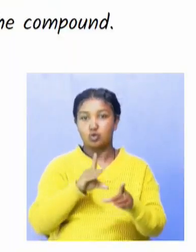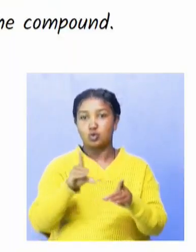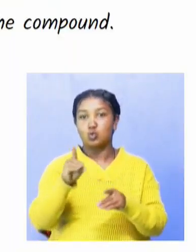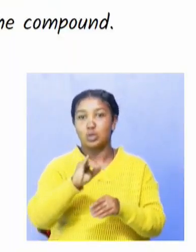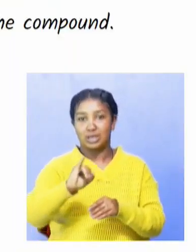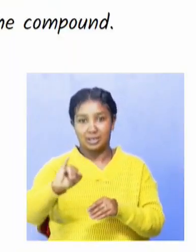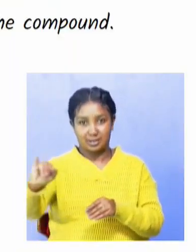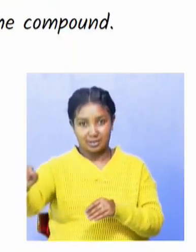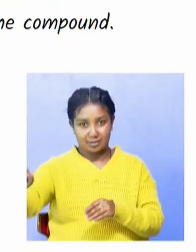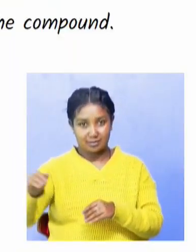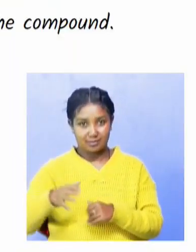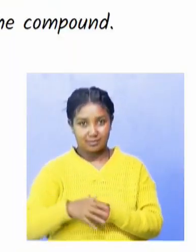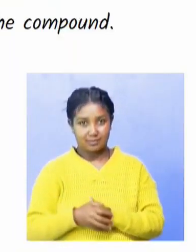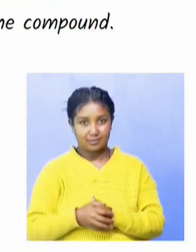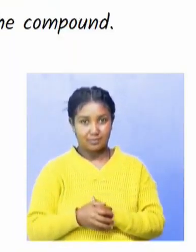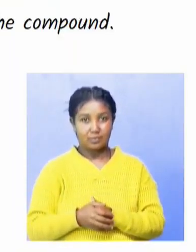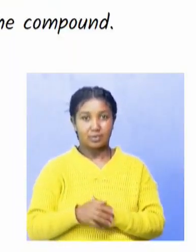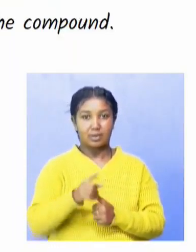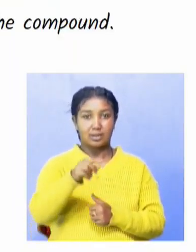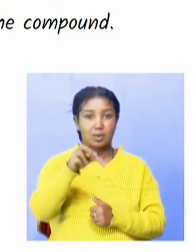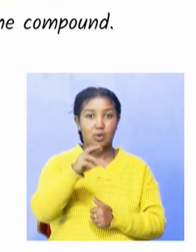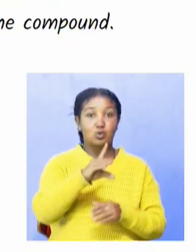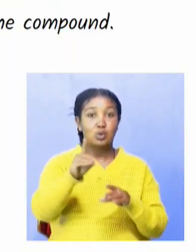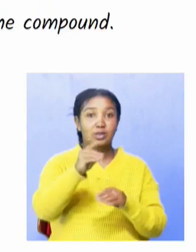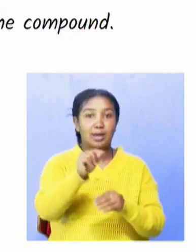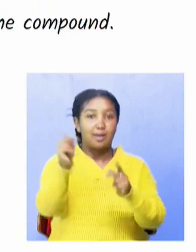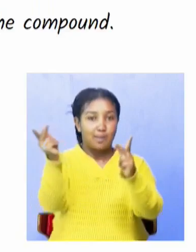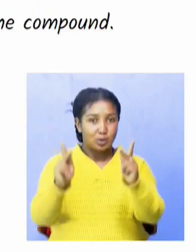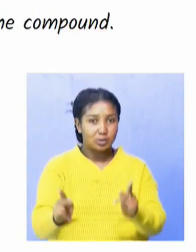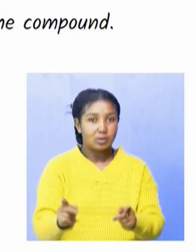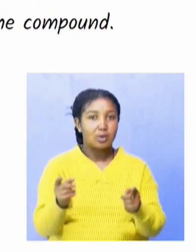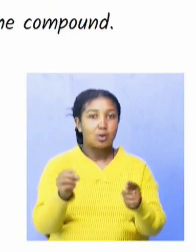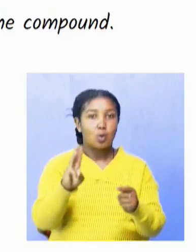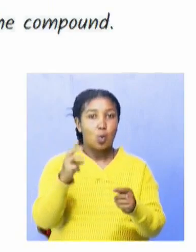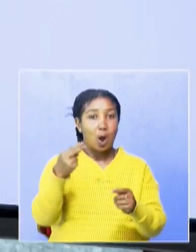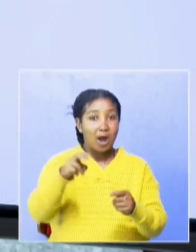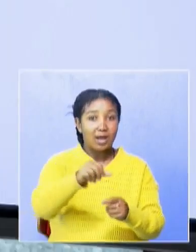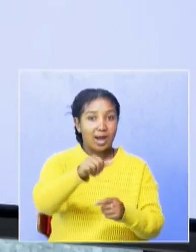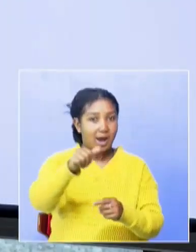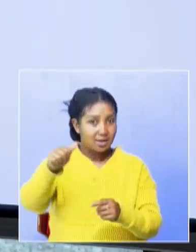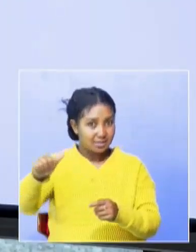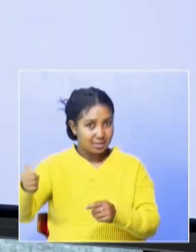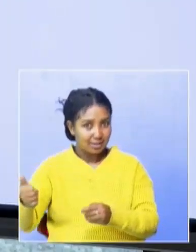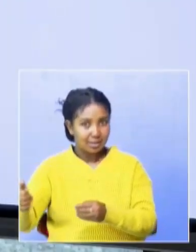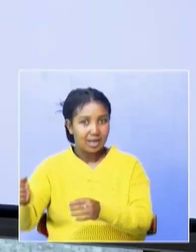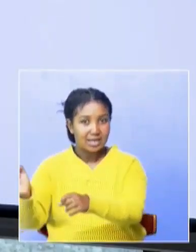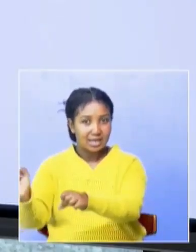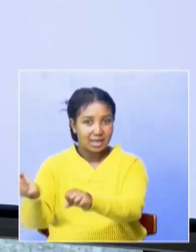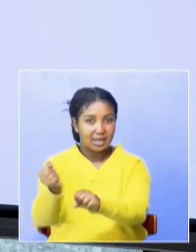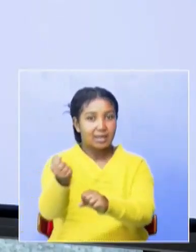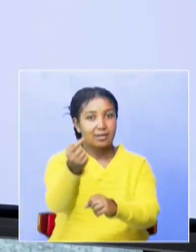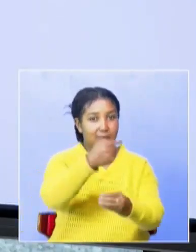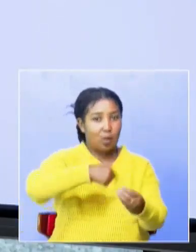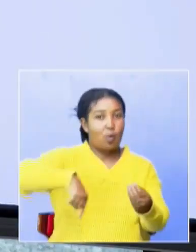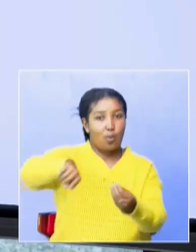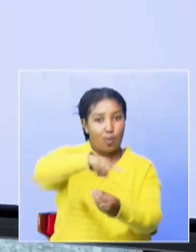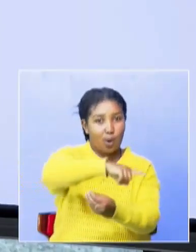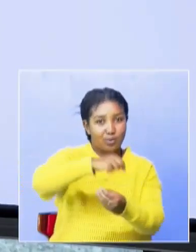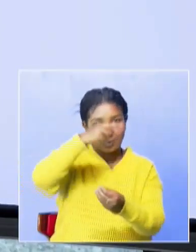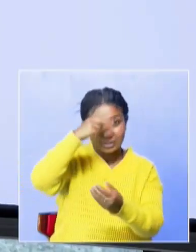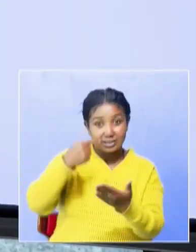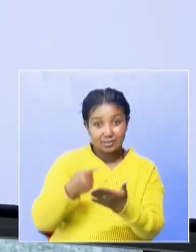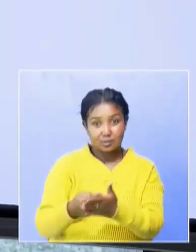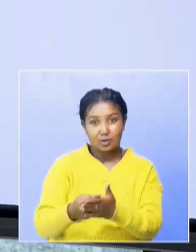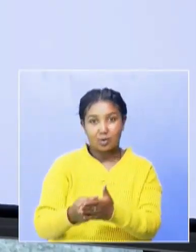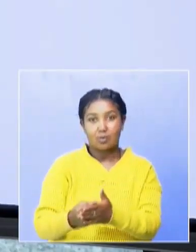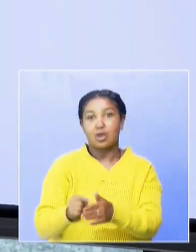doing. They were doing the project while others were cleaning the compound. Because this is